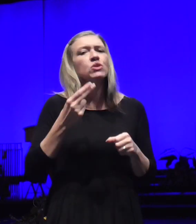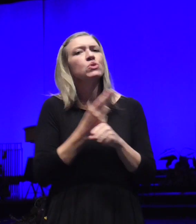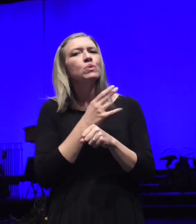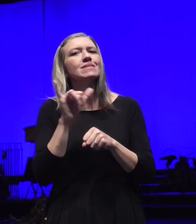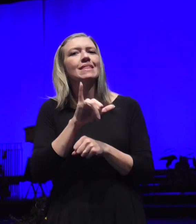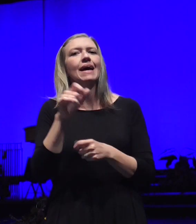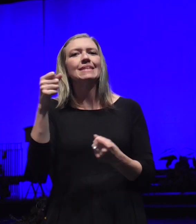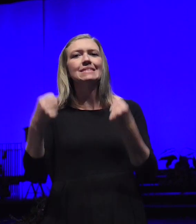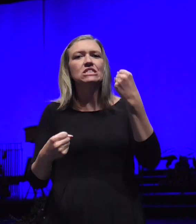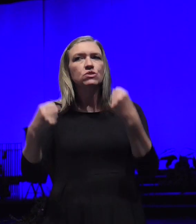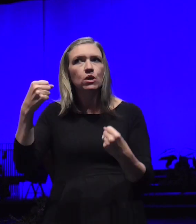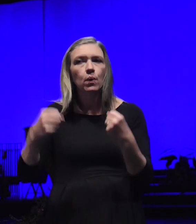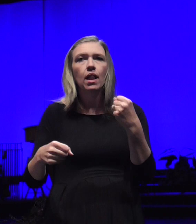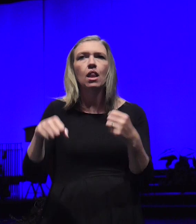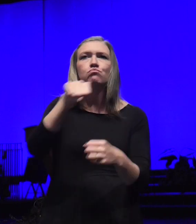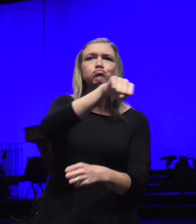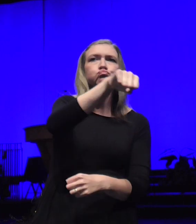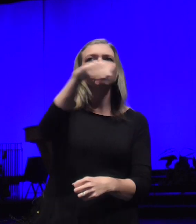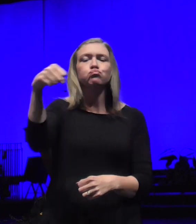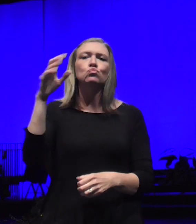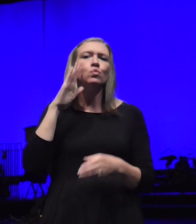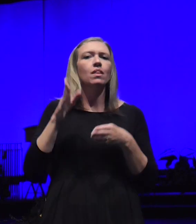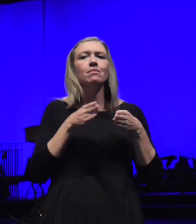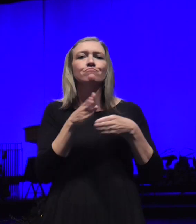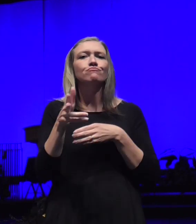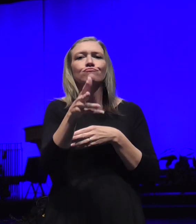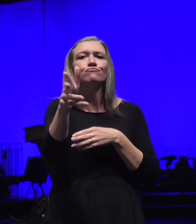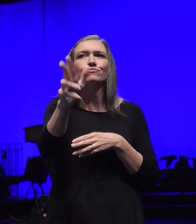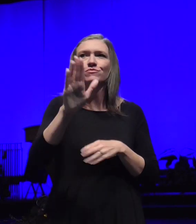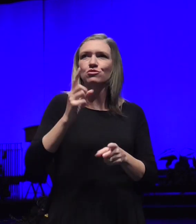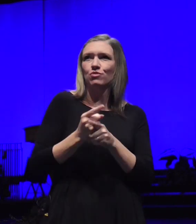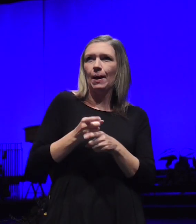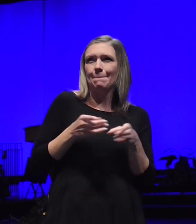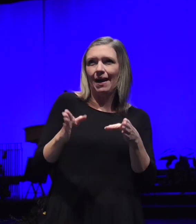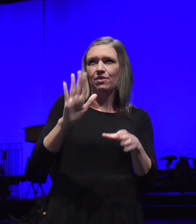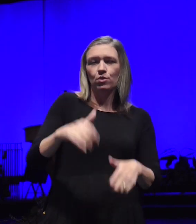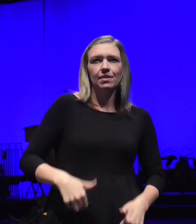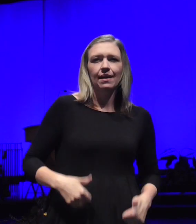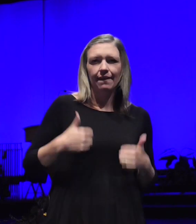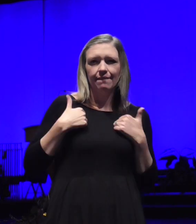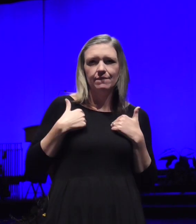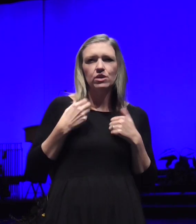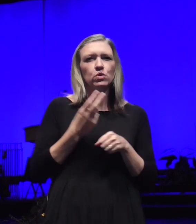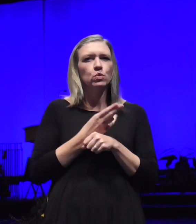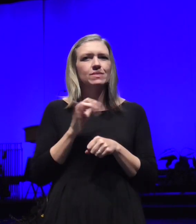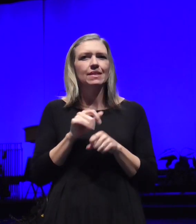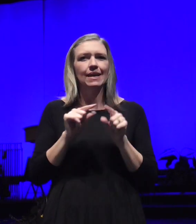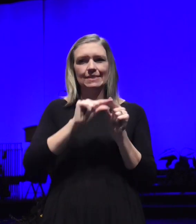steering wheel that keeps you on the right path throughout your life, as a steering wheel.